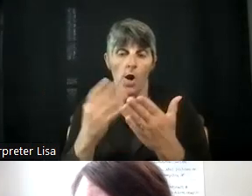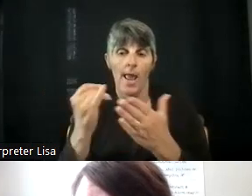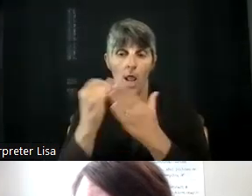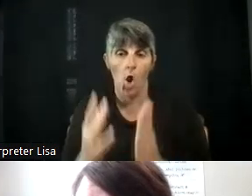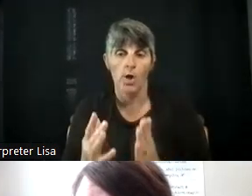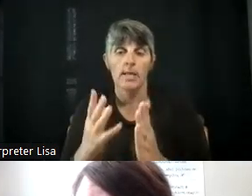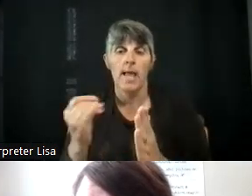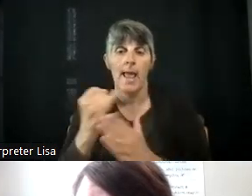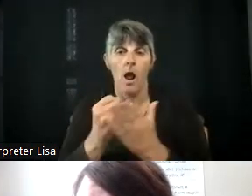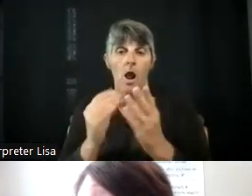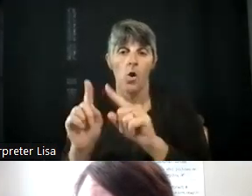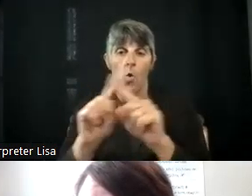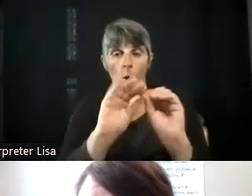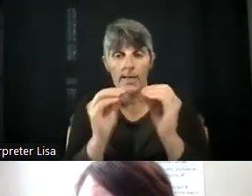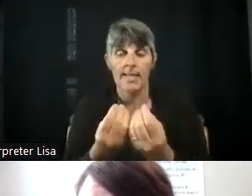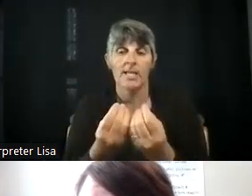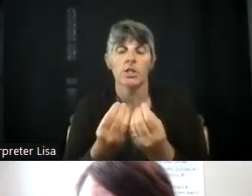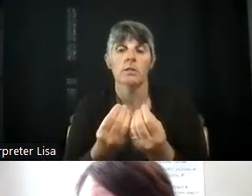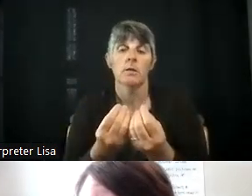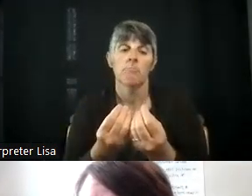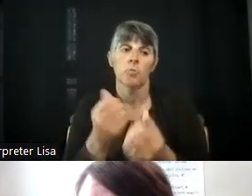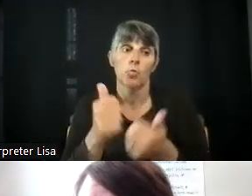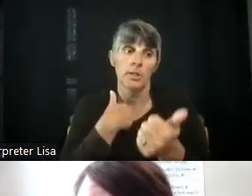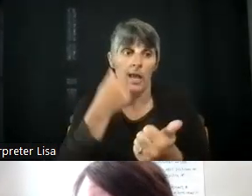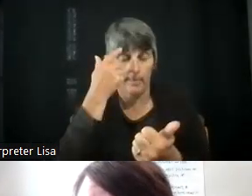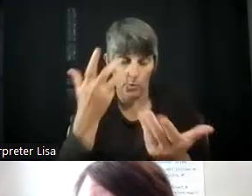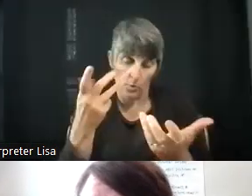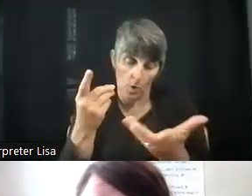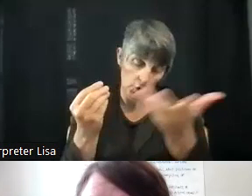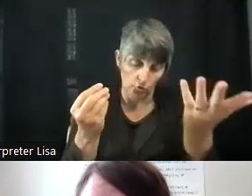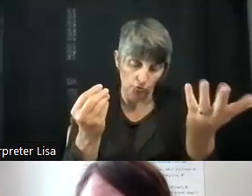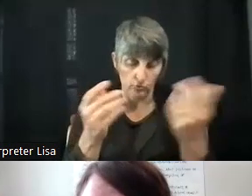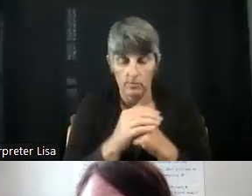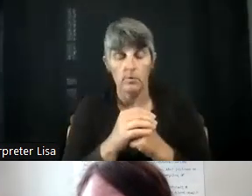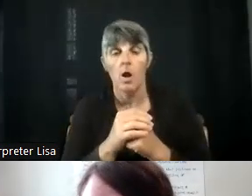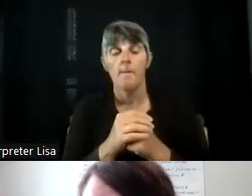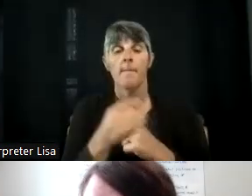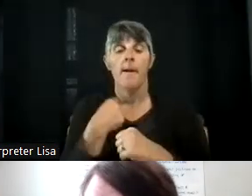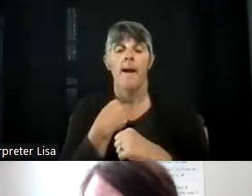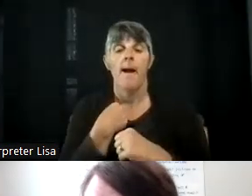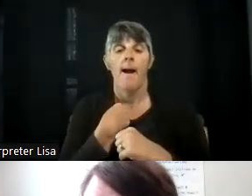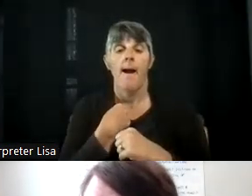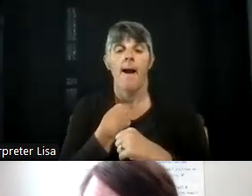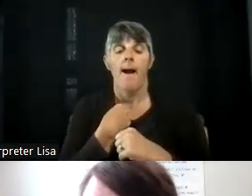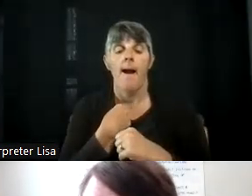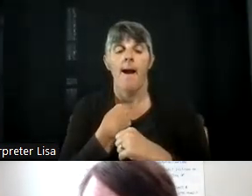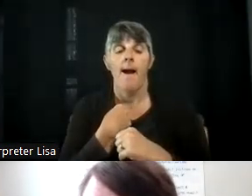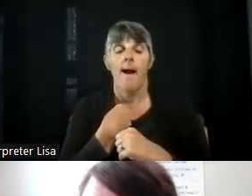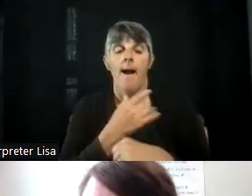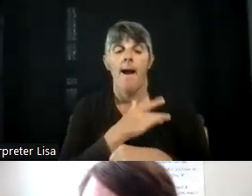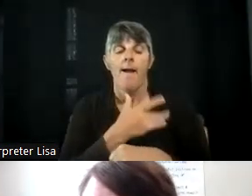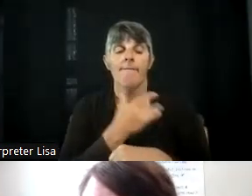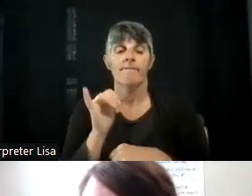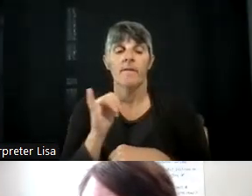artists and art organizations, which I think we kind of want to do, I feel like